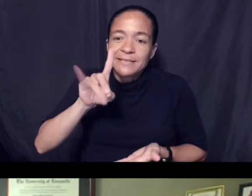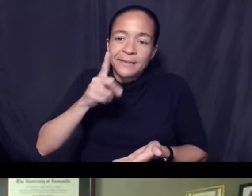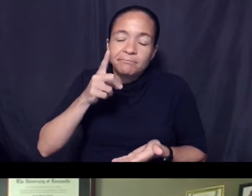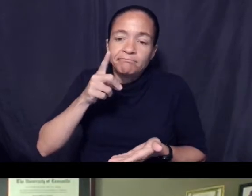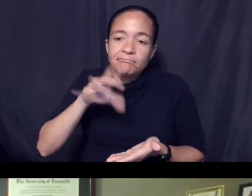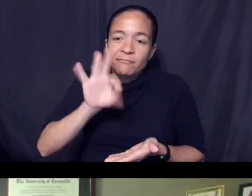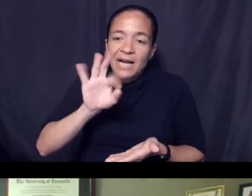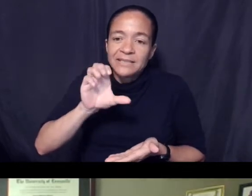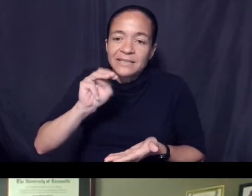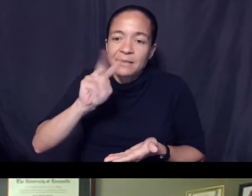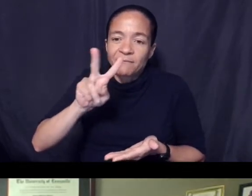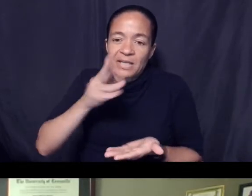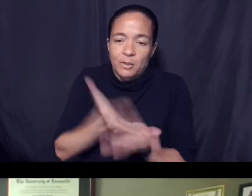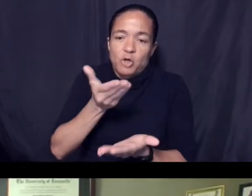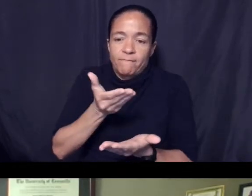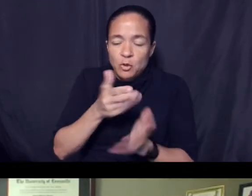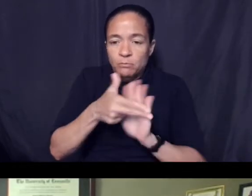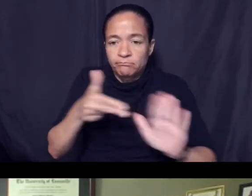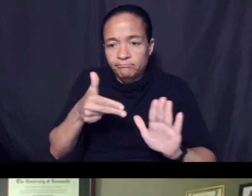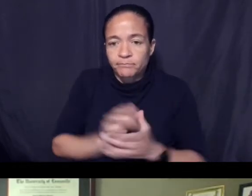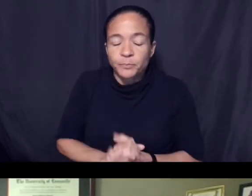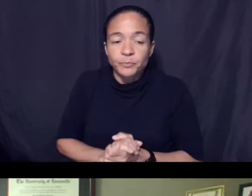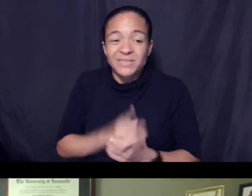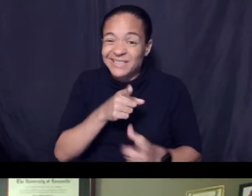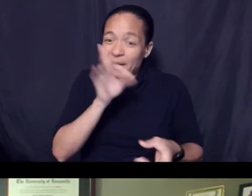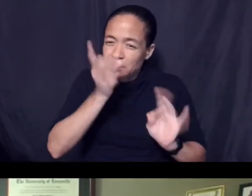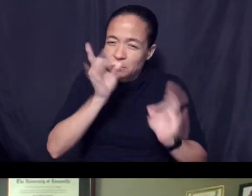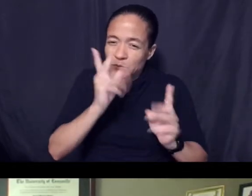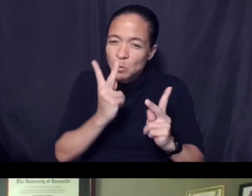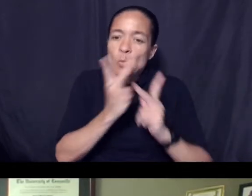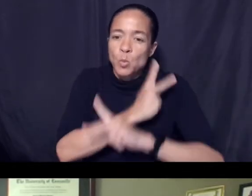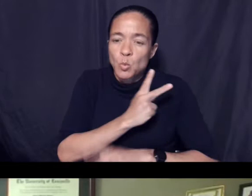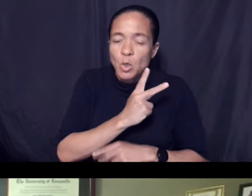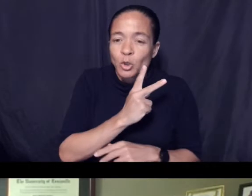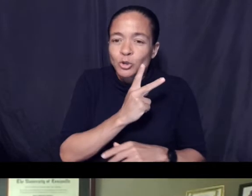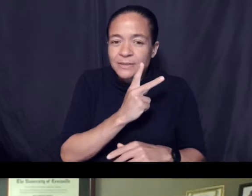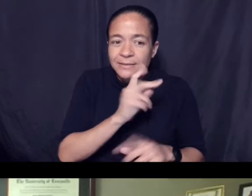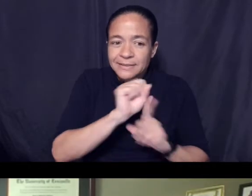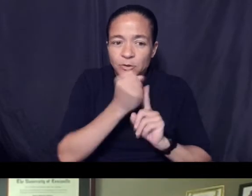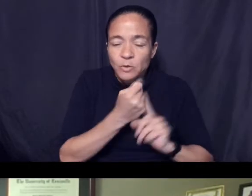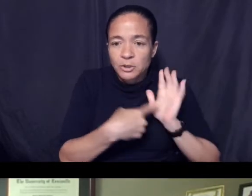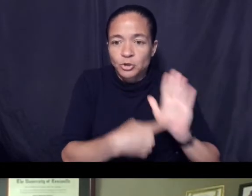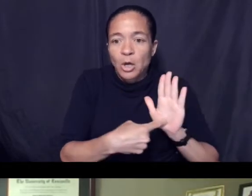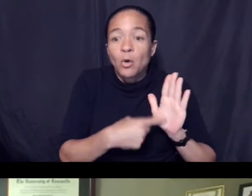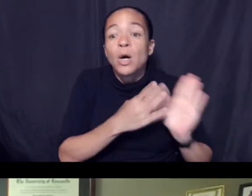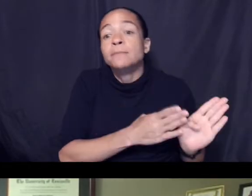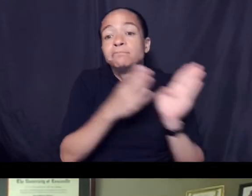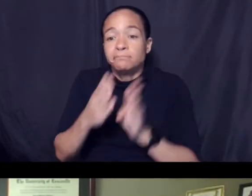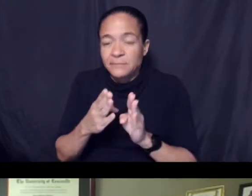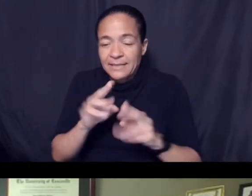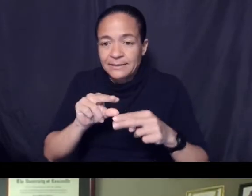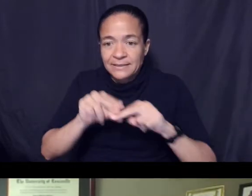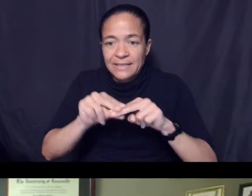diagnosis. And so this is a devastating case shown to you. This next